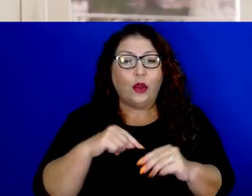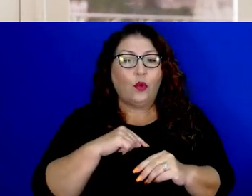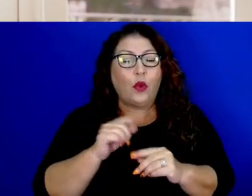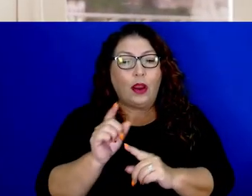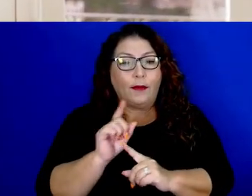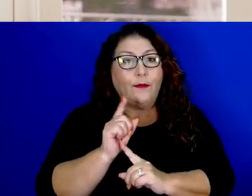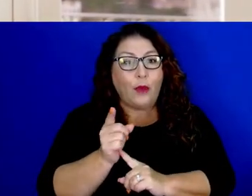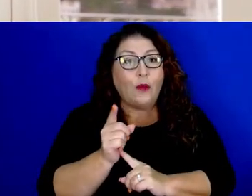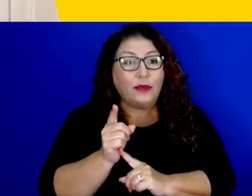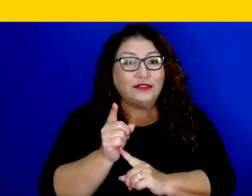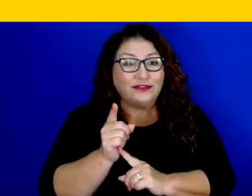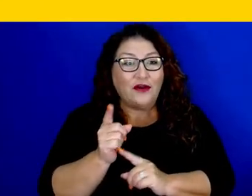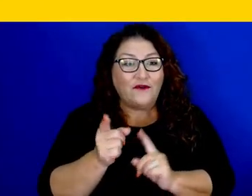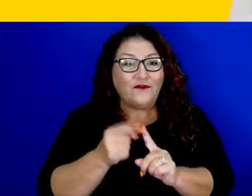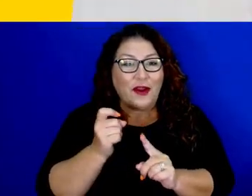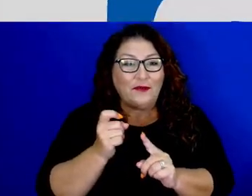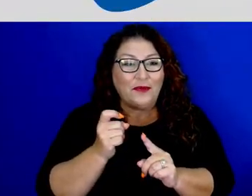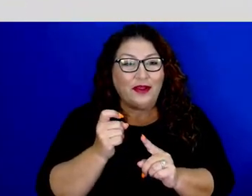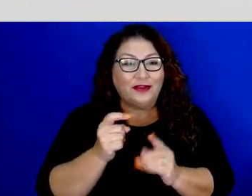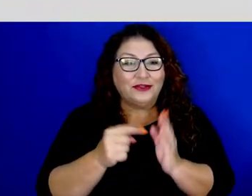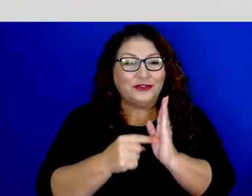the results.